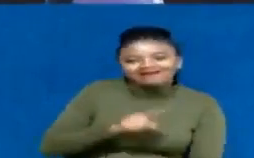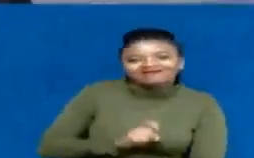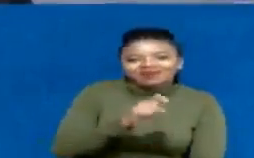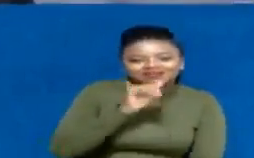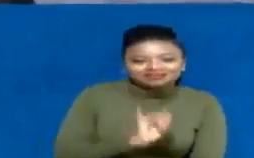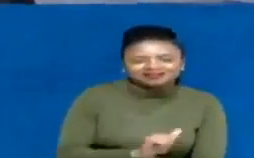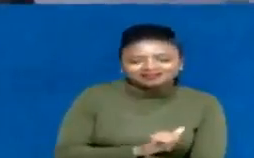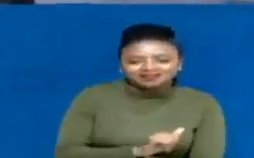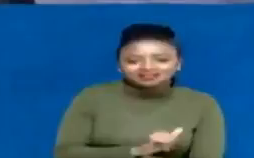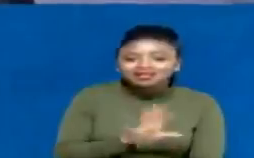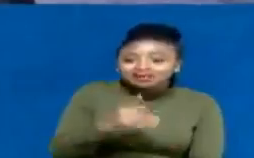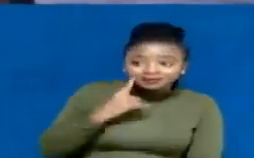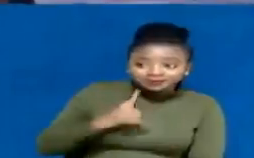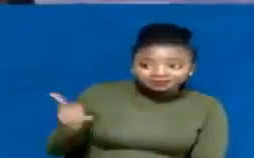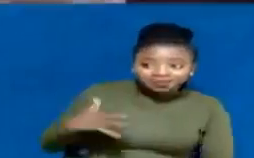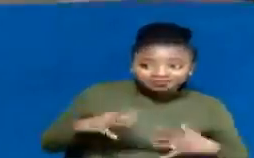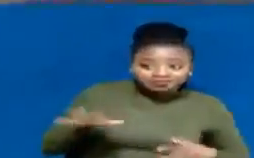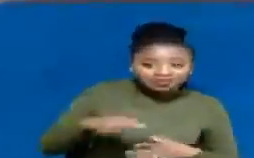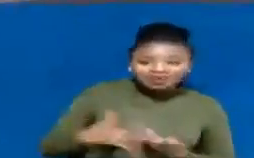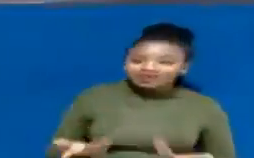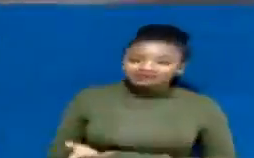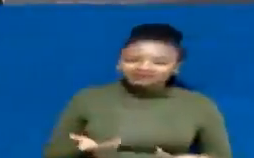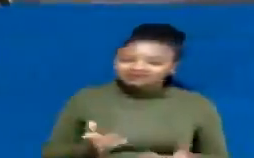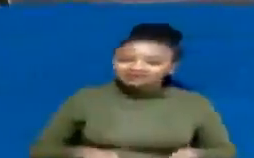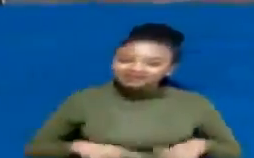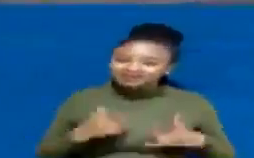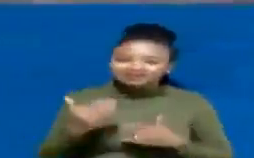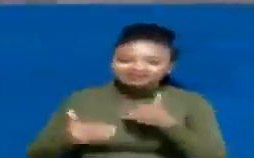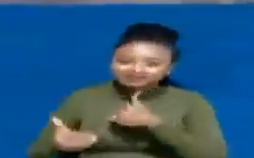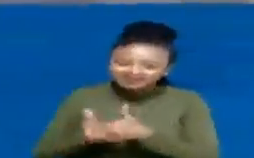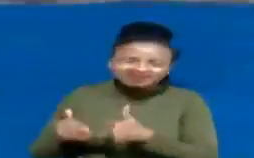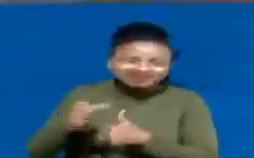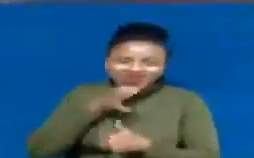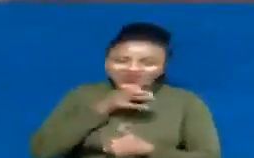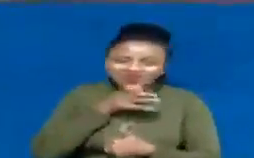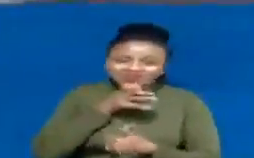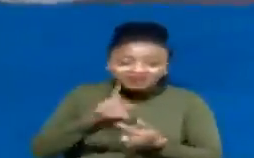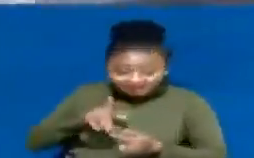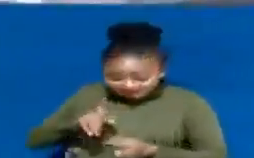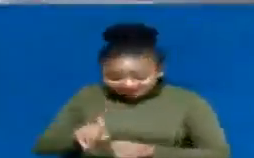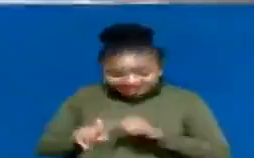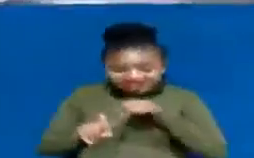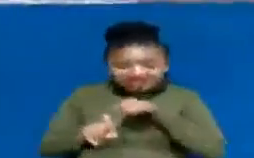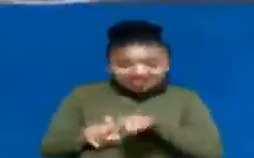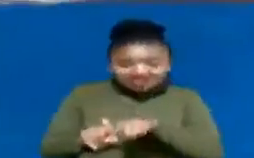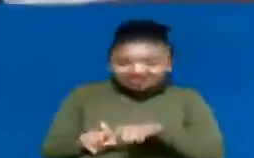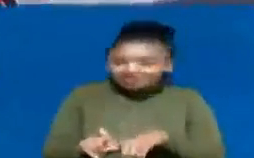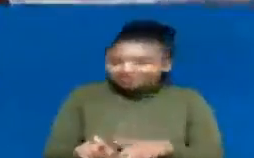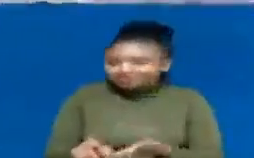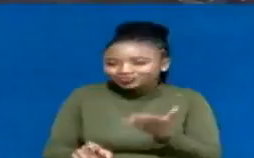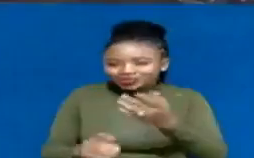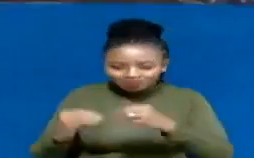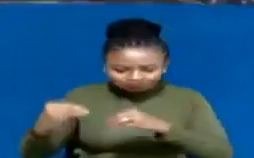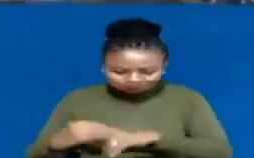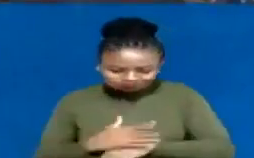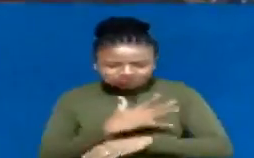The lives of the community at Kamgere Beach revolve around the water. The parasite that causes bilharzia gets